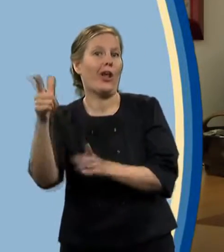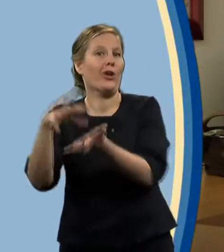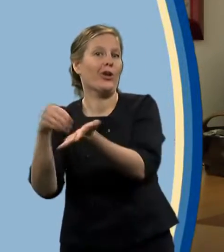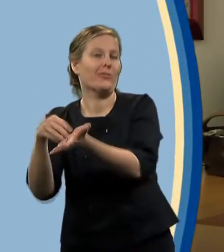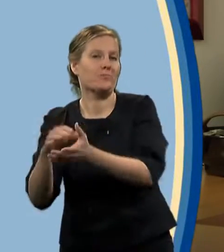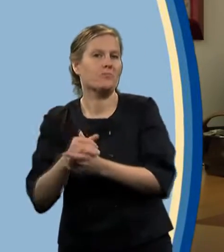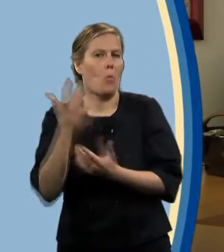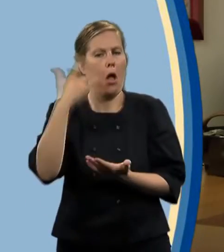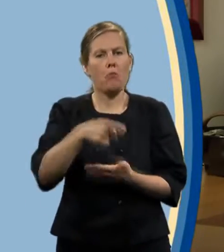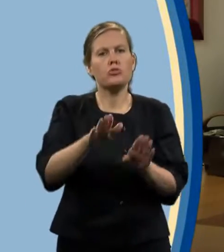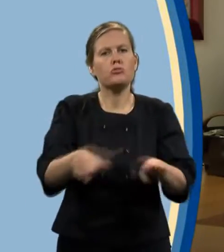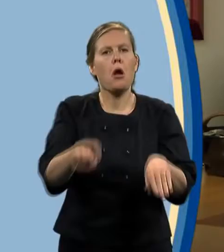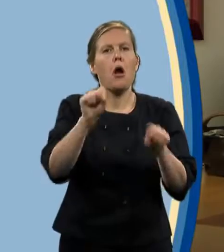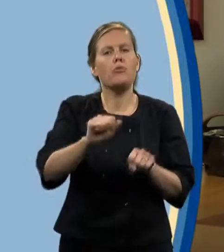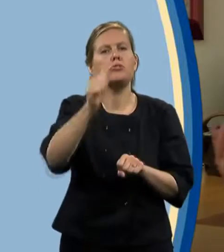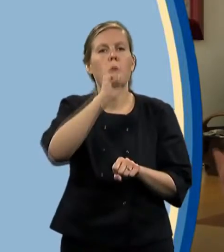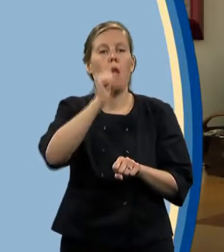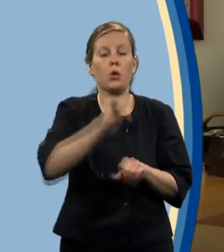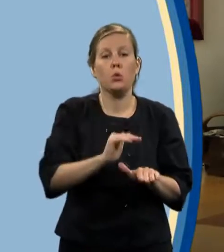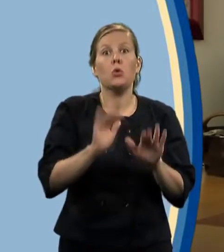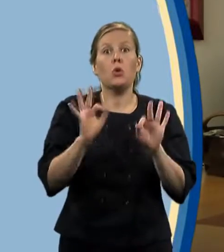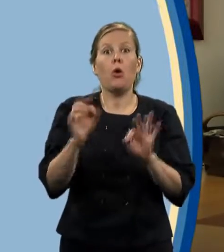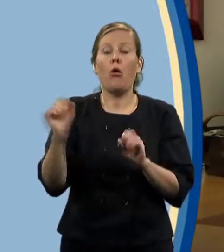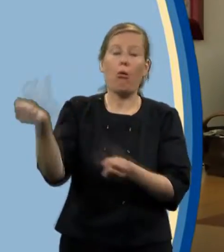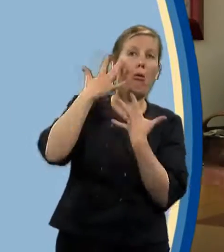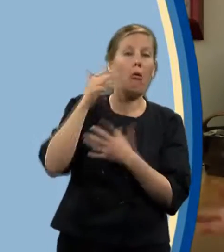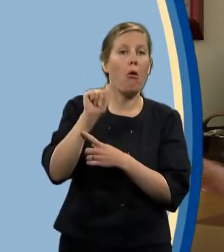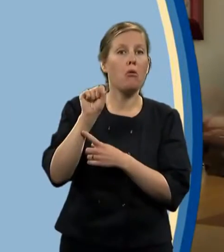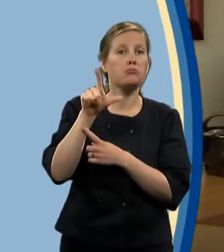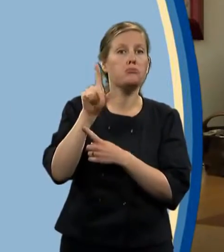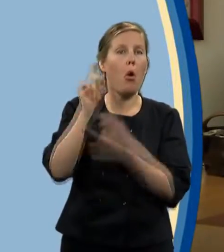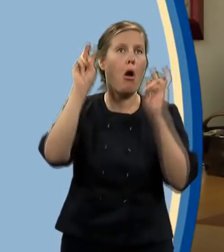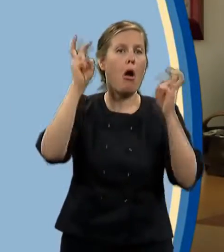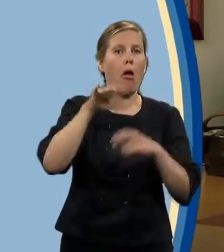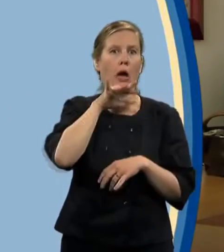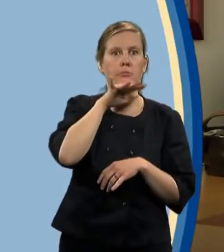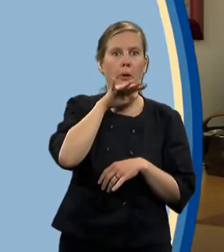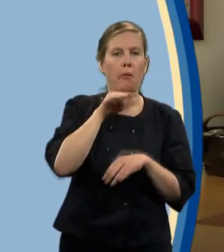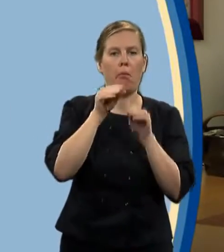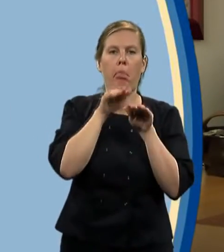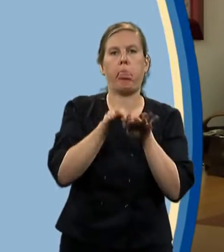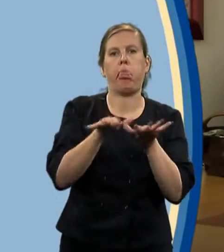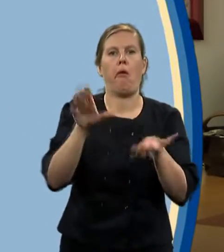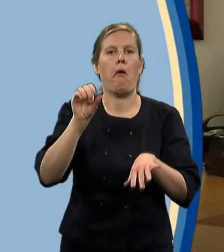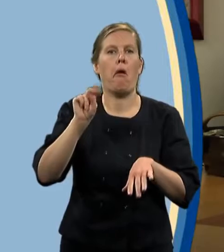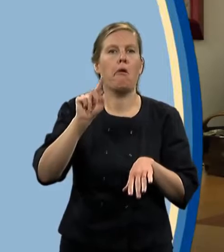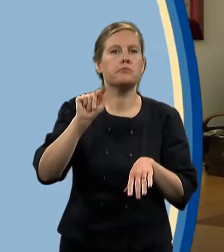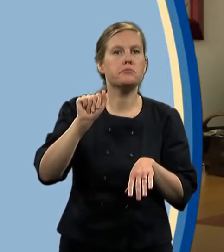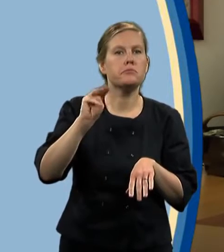and then that it can tolerate the kind of assault or the contamination of the introduction of a second